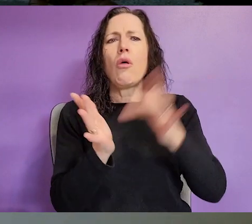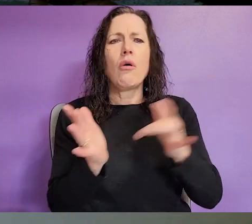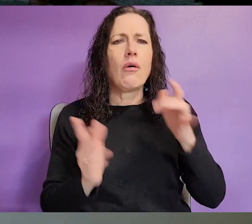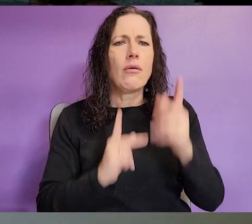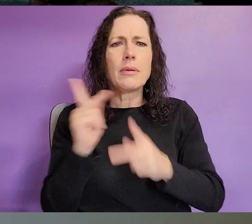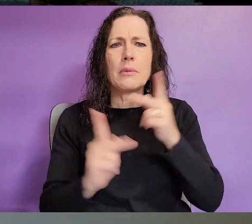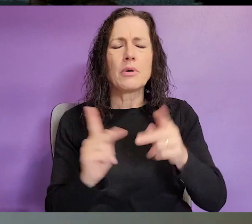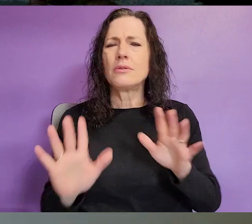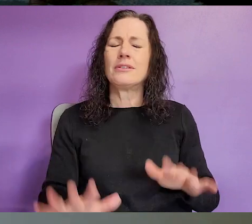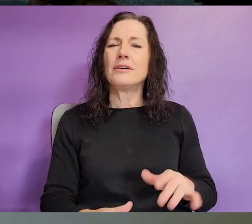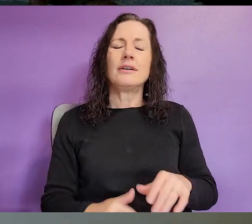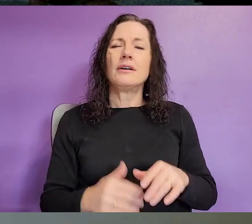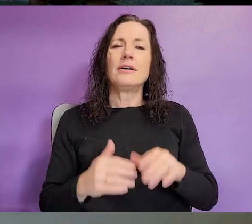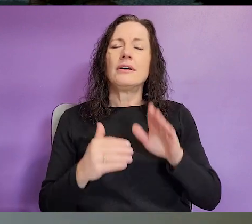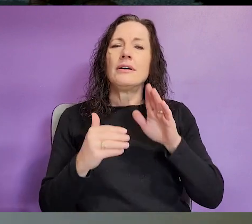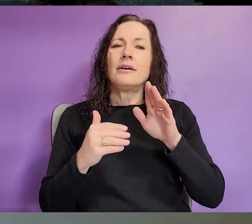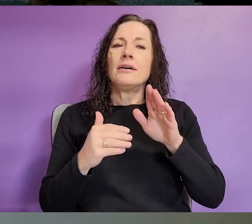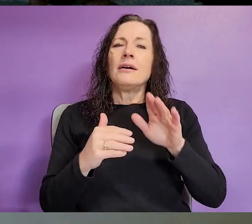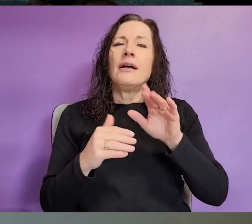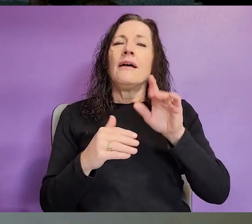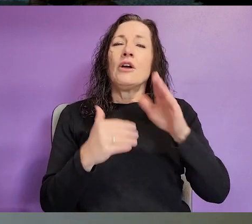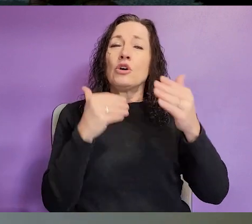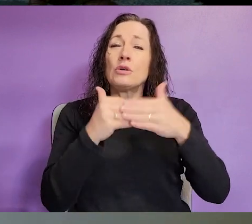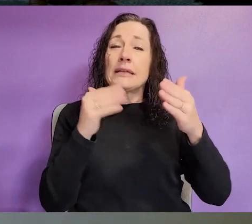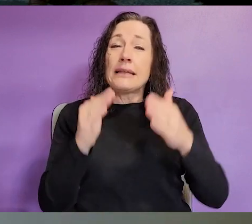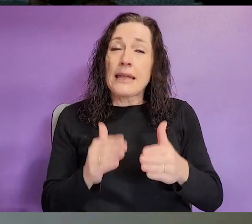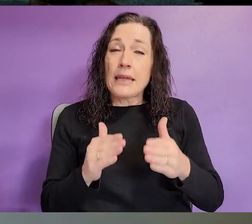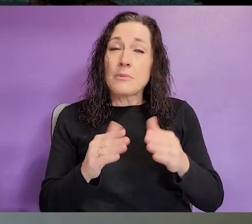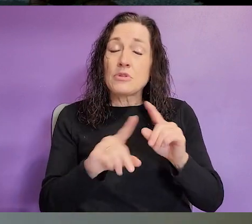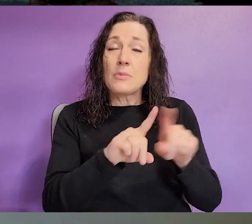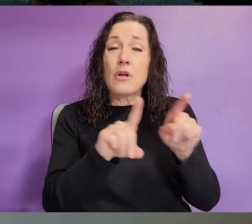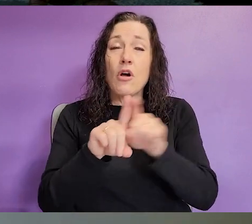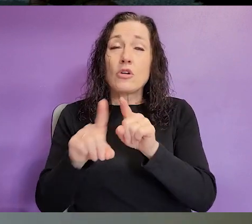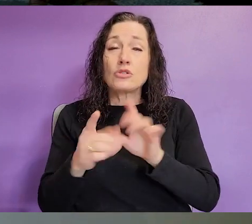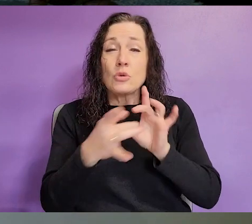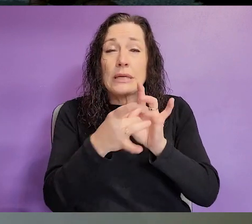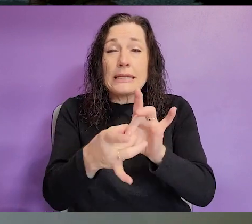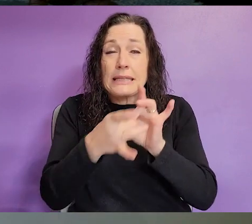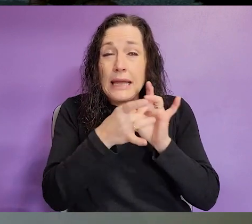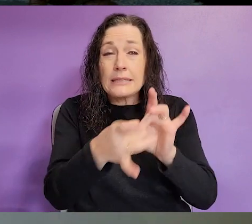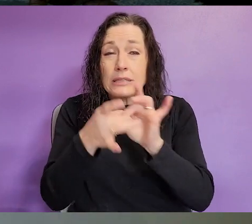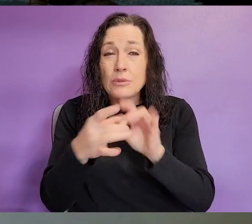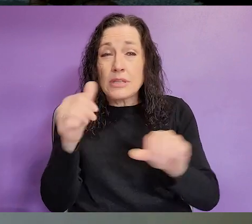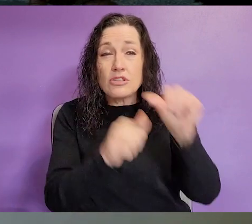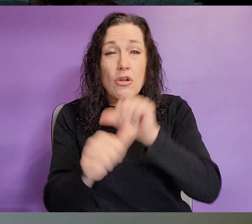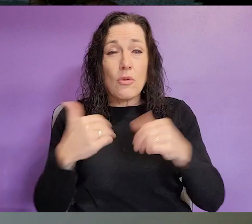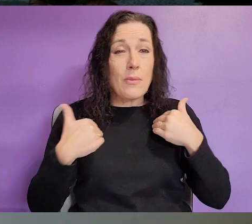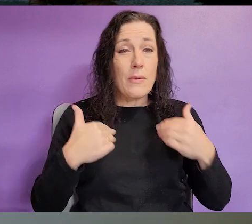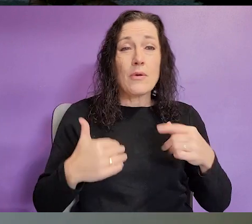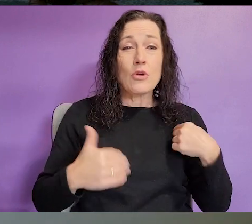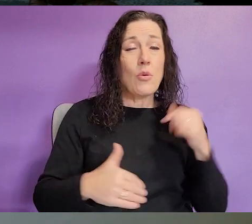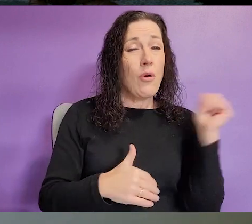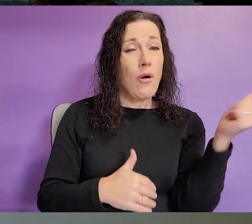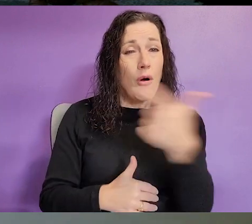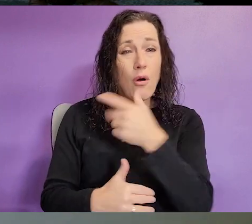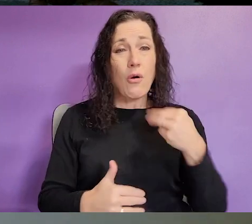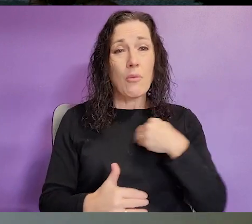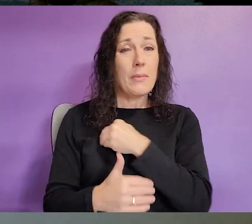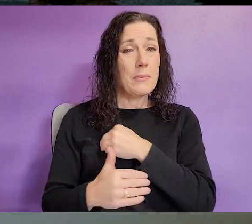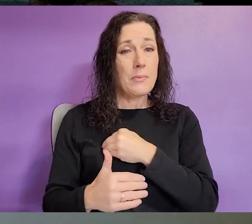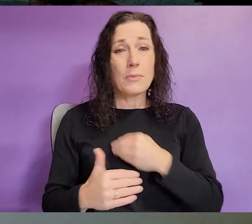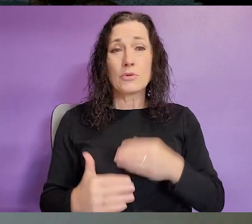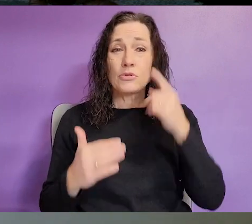They are not just your neighbors, but they are members of your body and you are members of their body, the body of